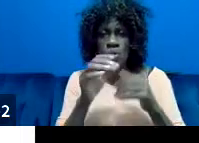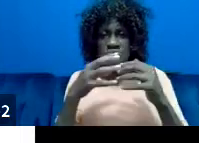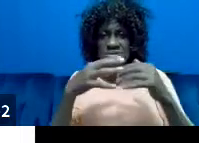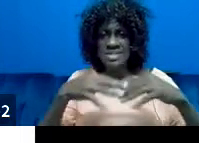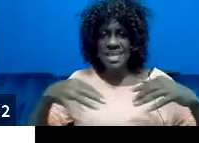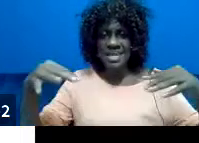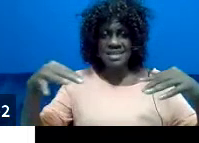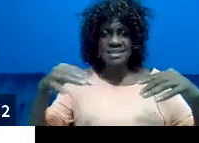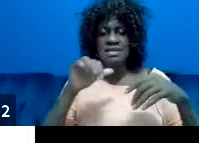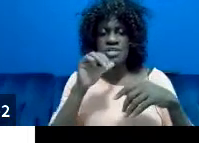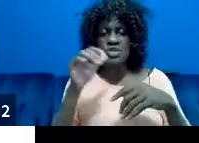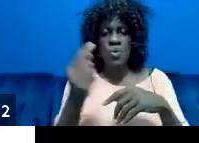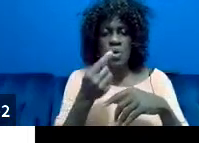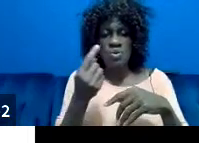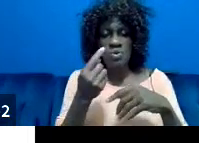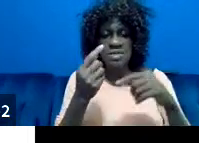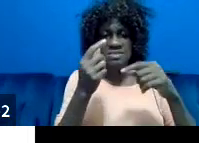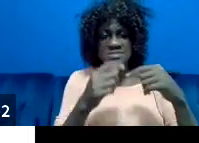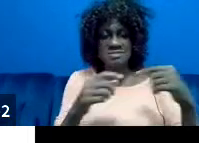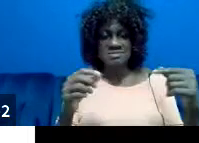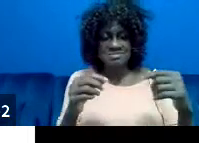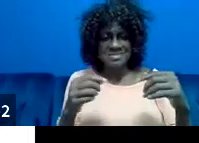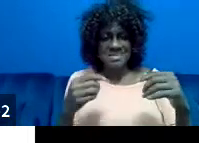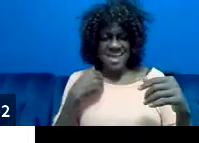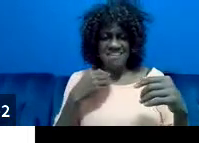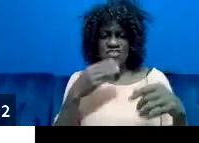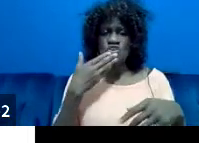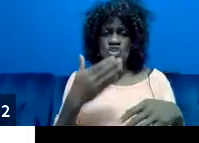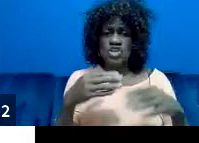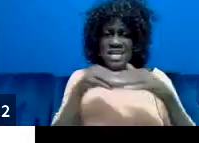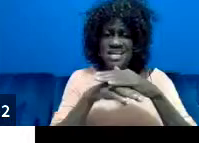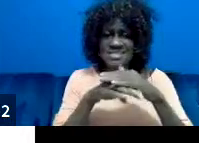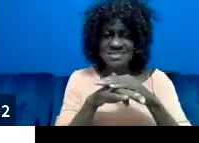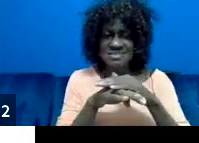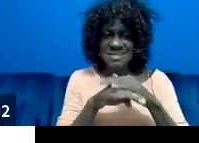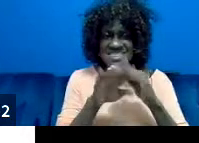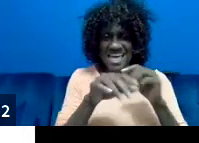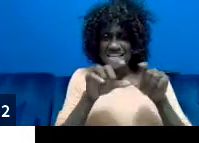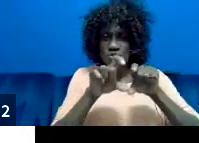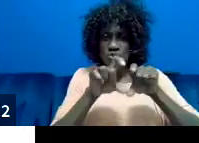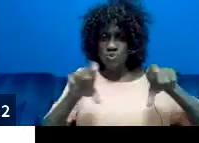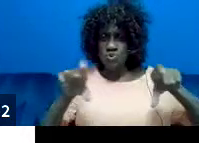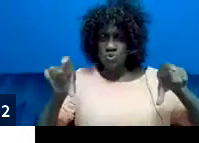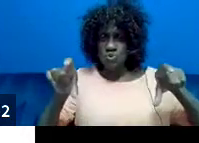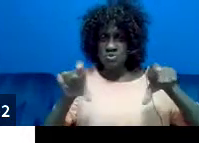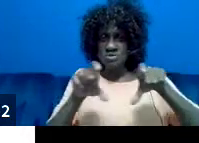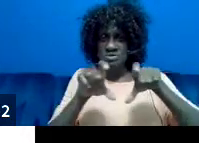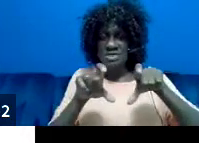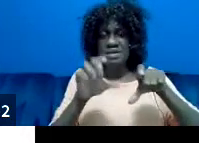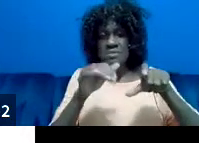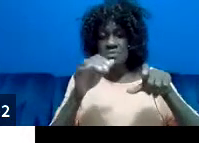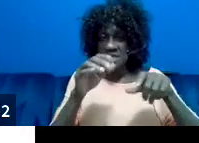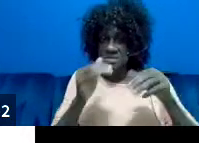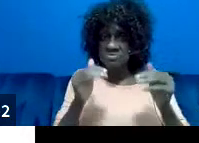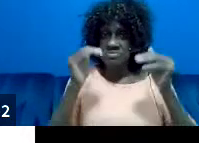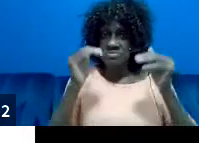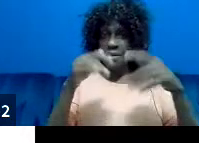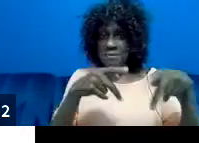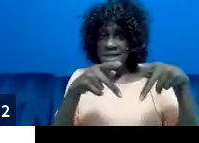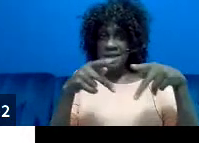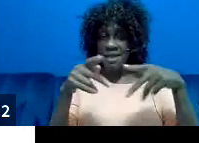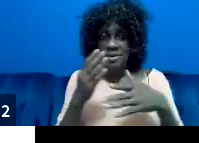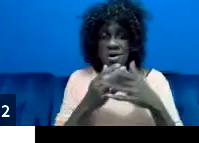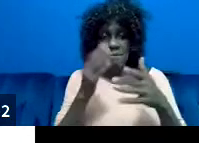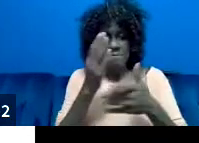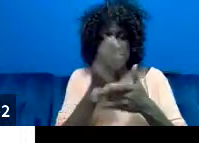doesn't always, facilitate great access. This tube could be considered an elevated play component, but also part of